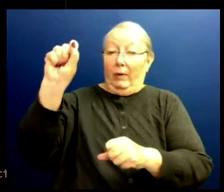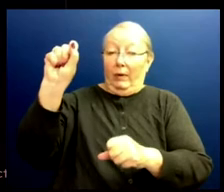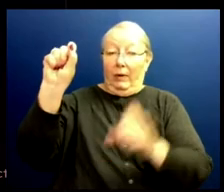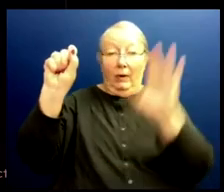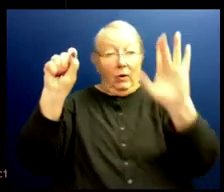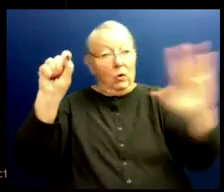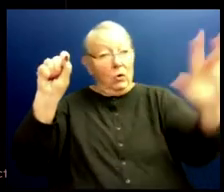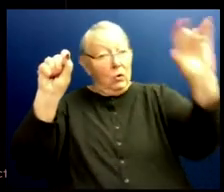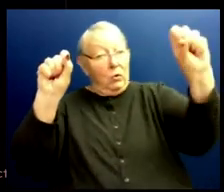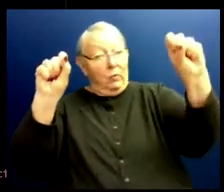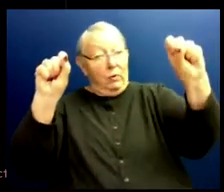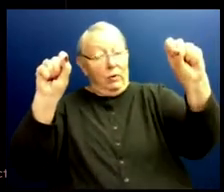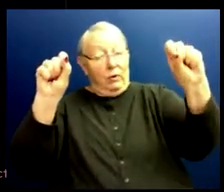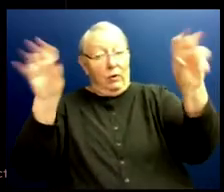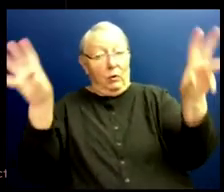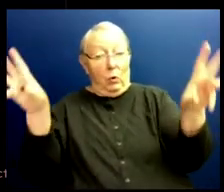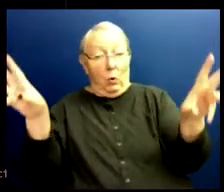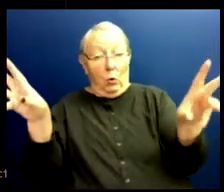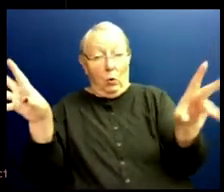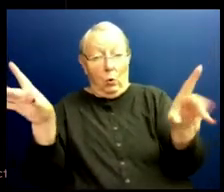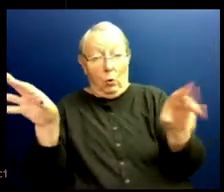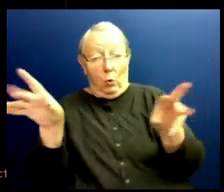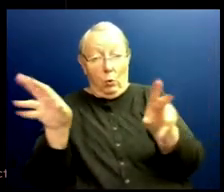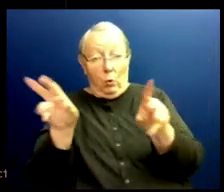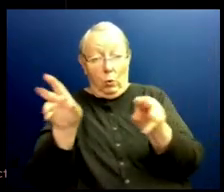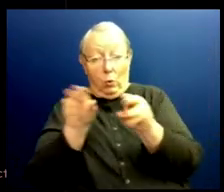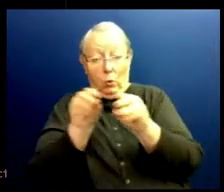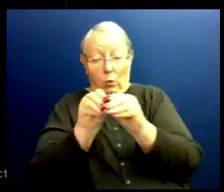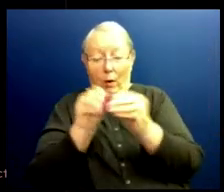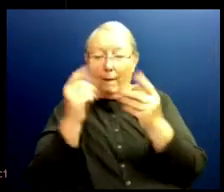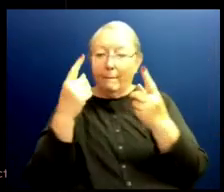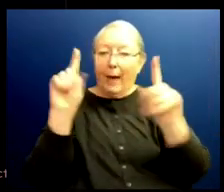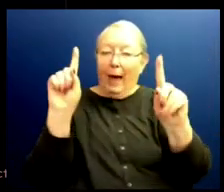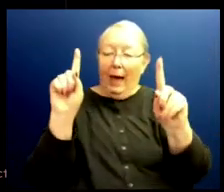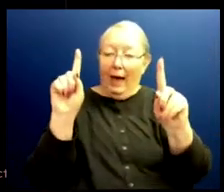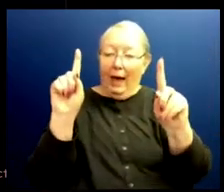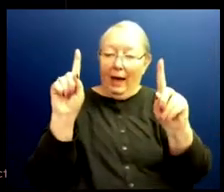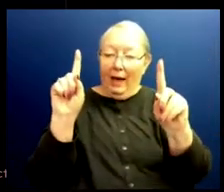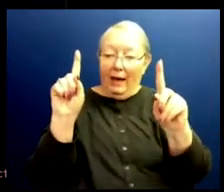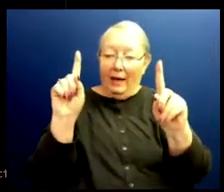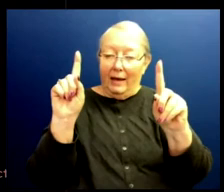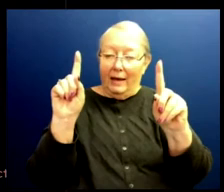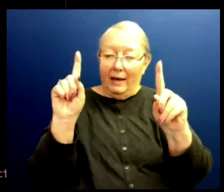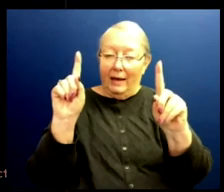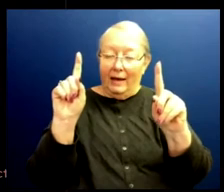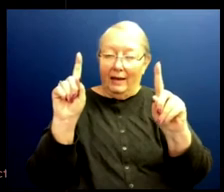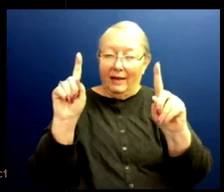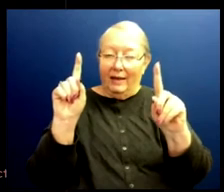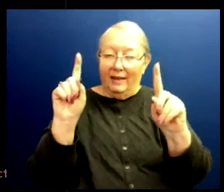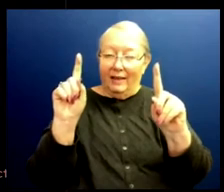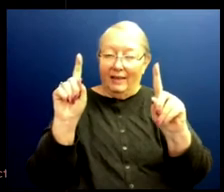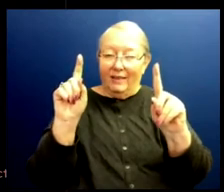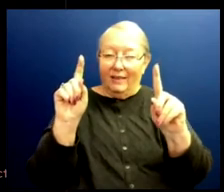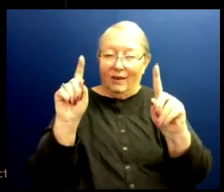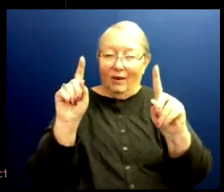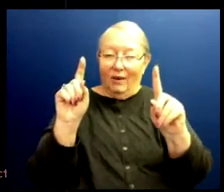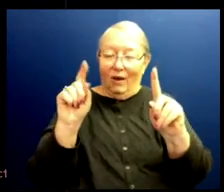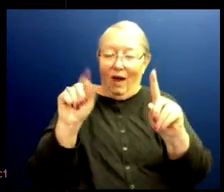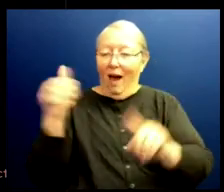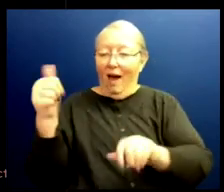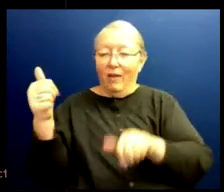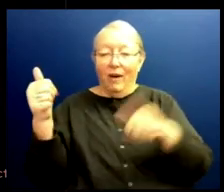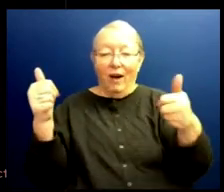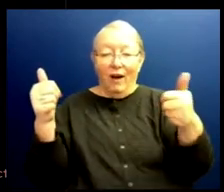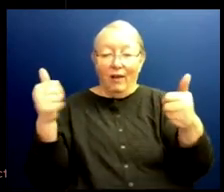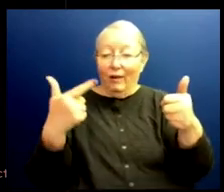that have higher density were successful basically in attracting the rest of the gas to it. And so